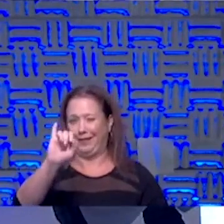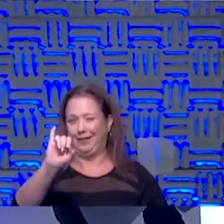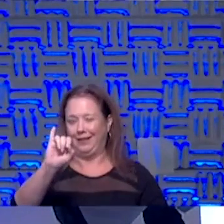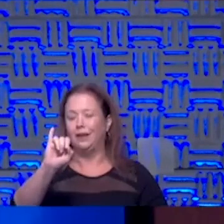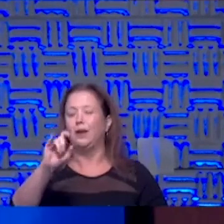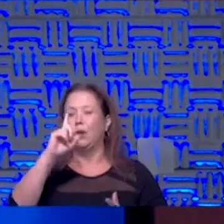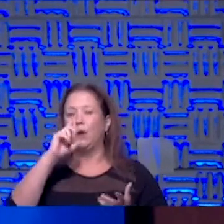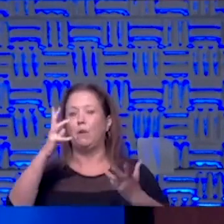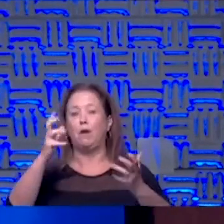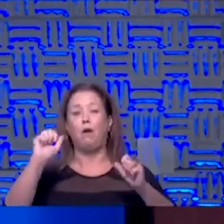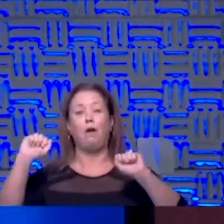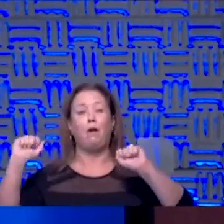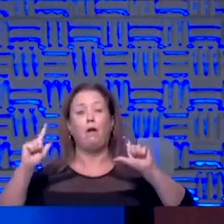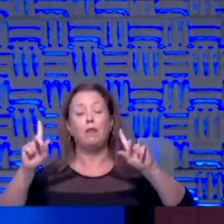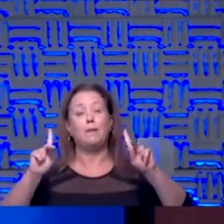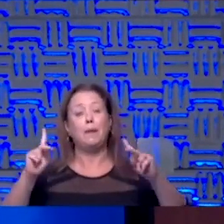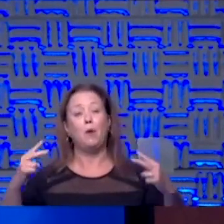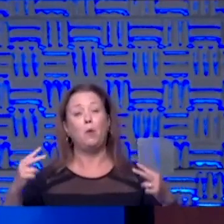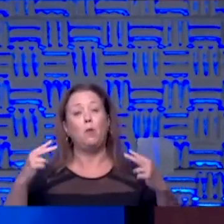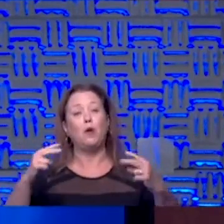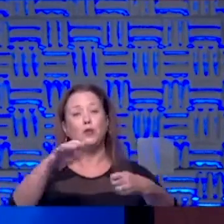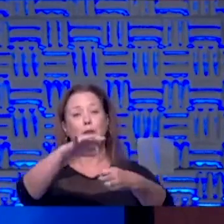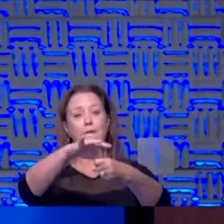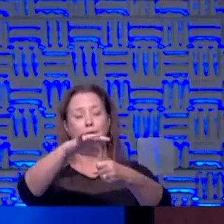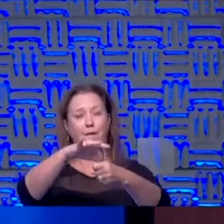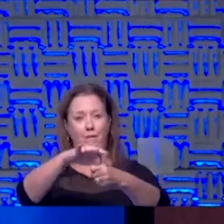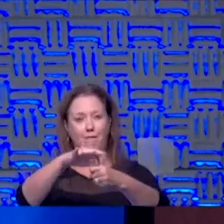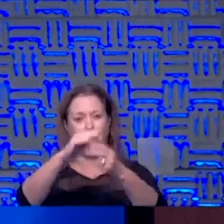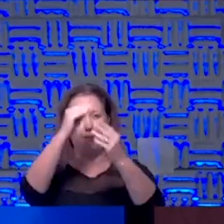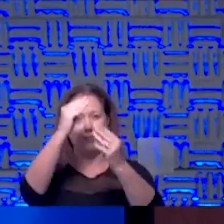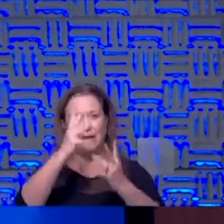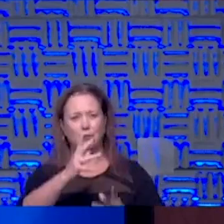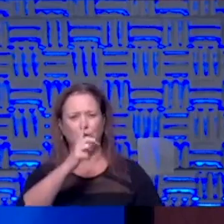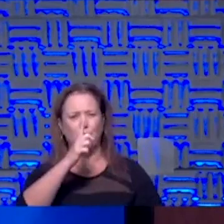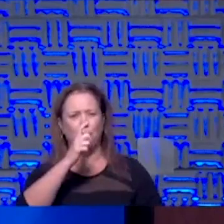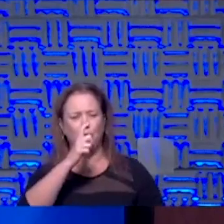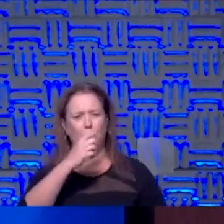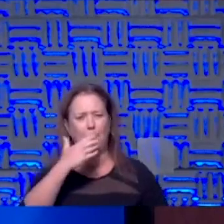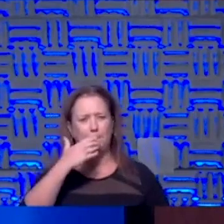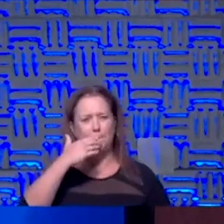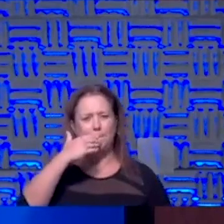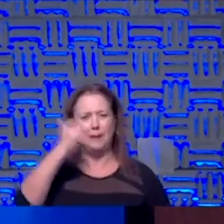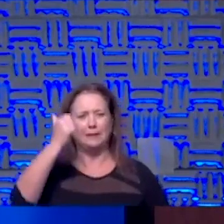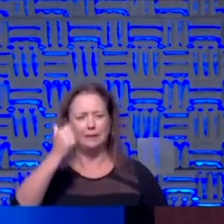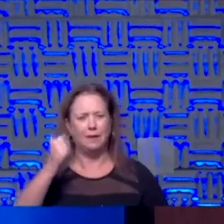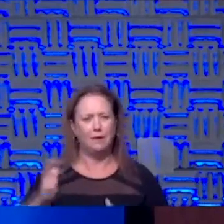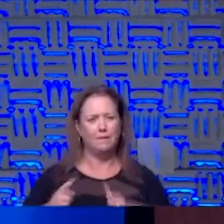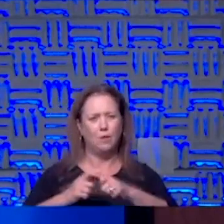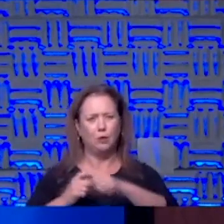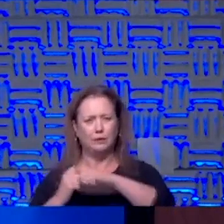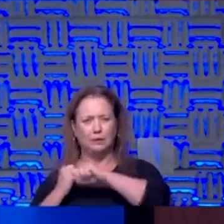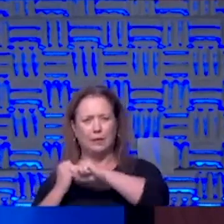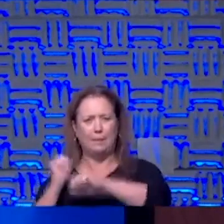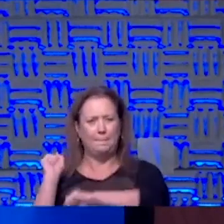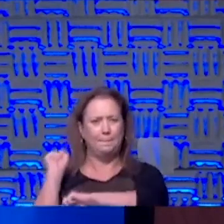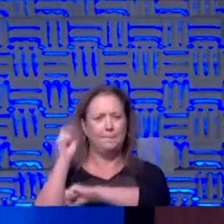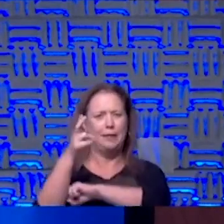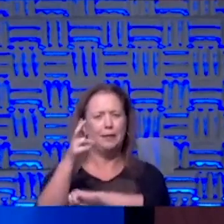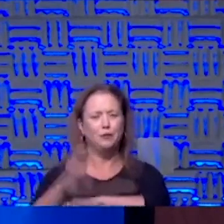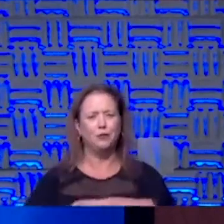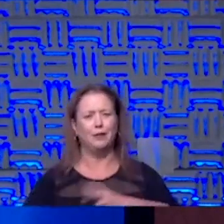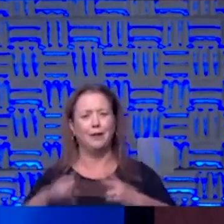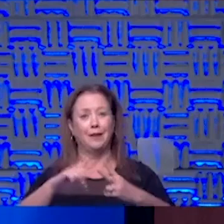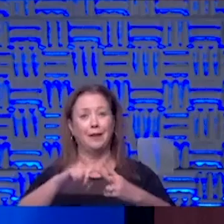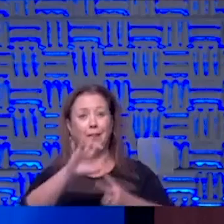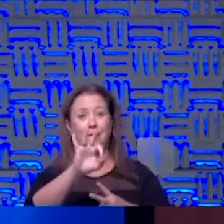want all of our listeners out there to take a vote. Let us know who's got the better first pitch, Fauci or Stites and